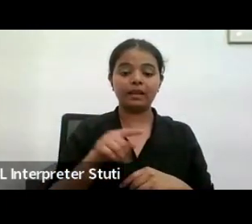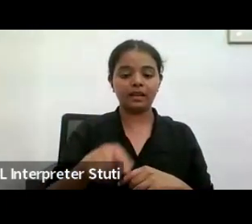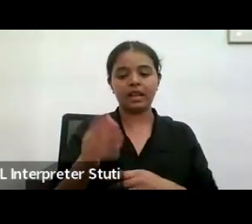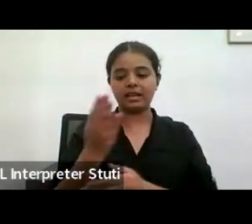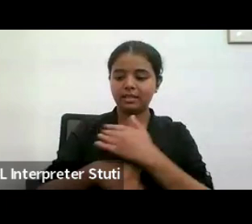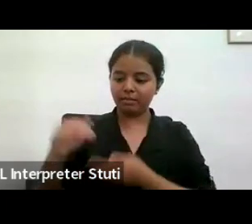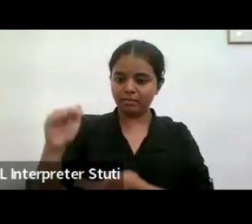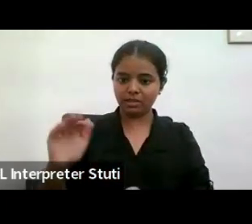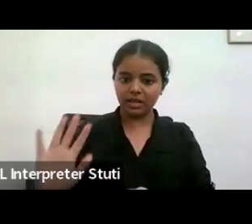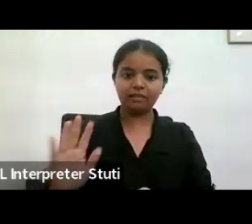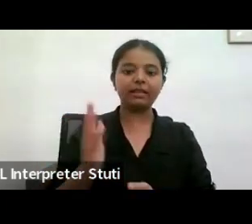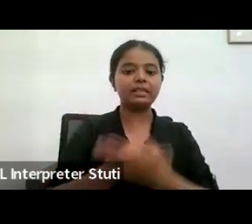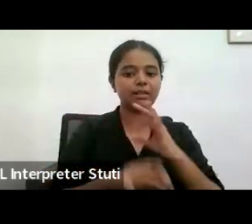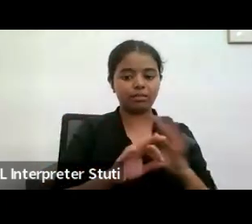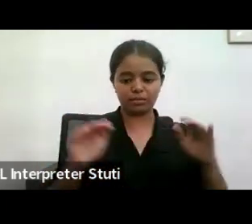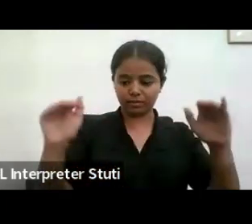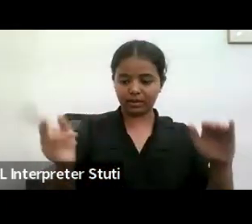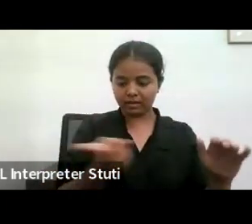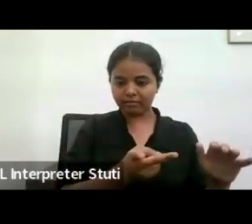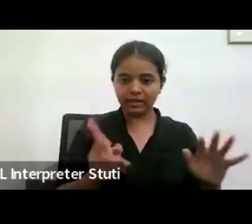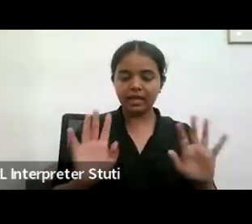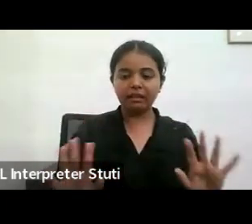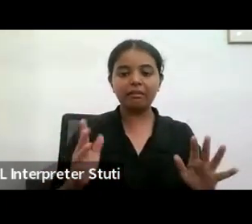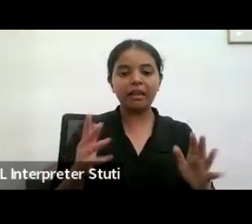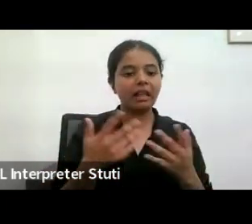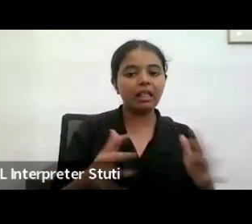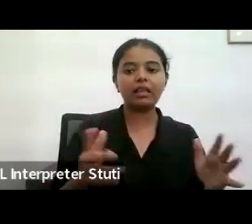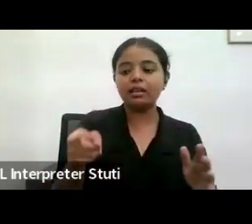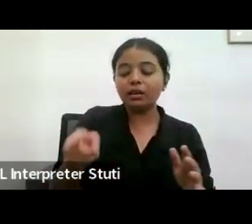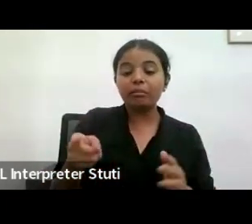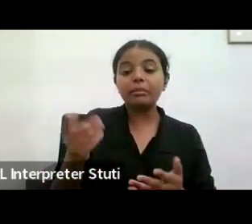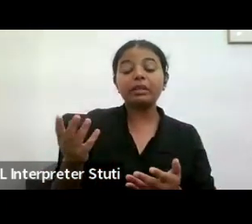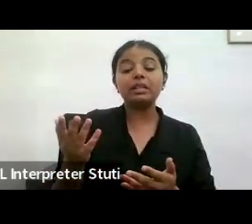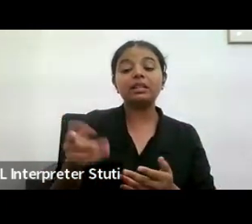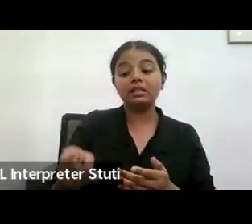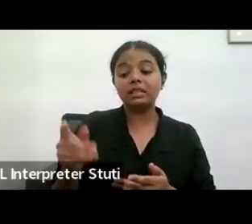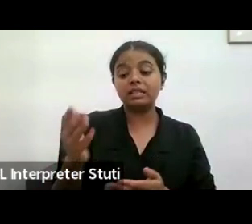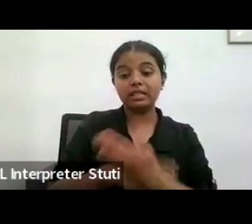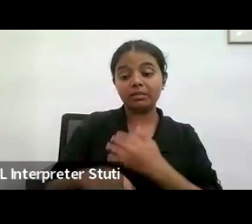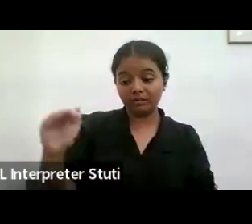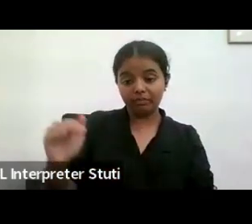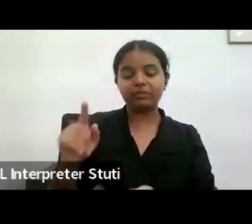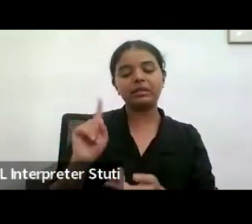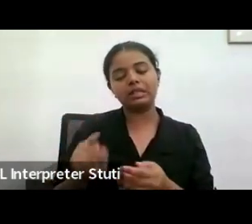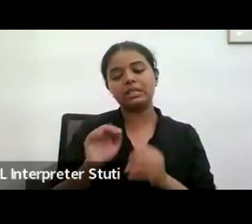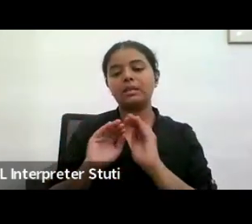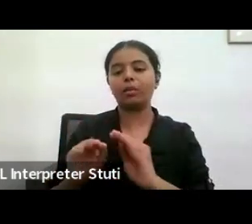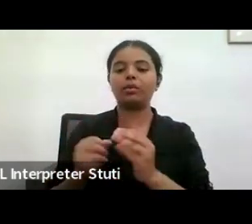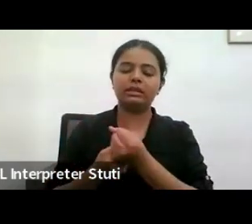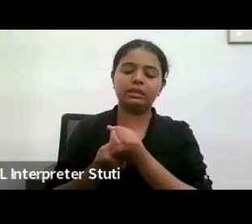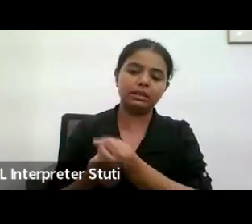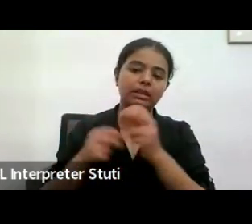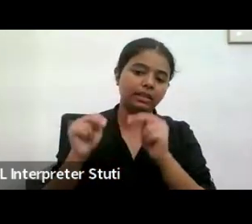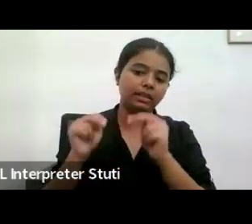disability and age-appropriate assistance, because sometimes children with disabilities will require support to be able